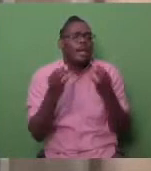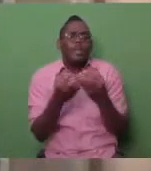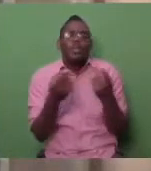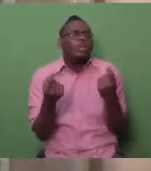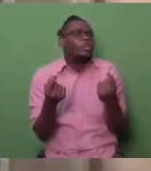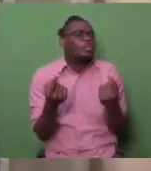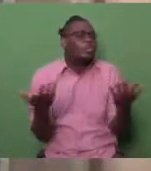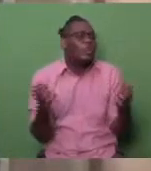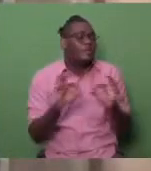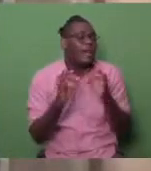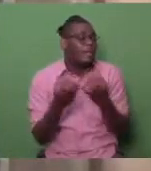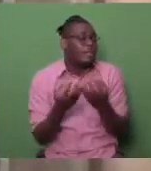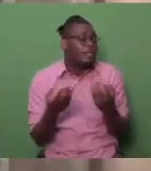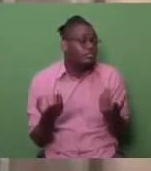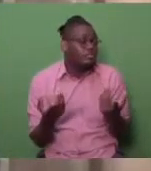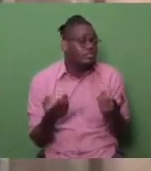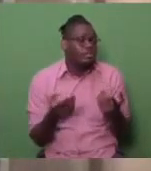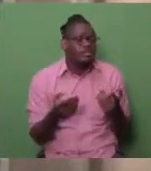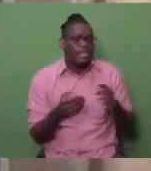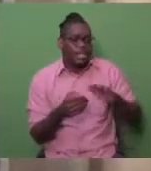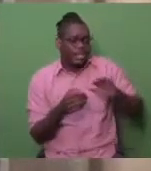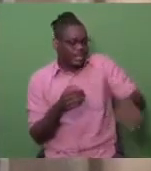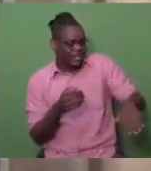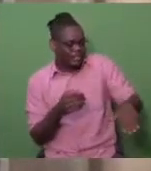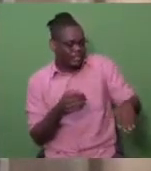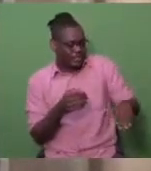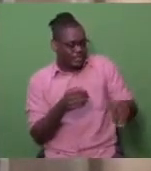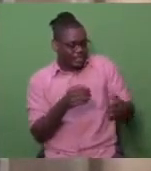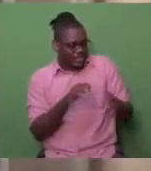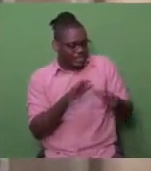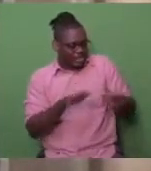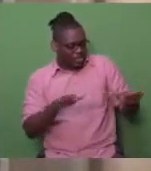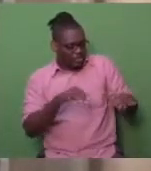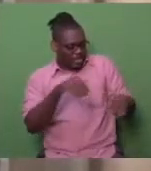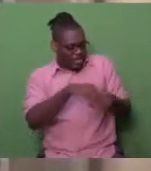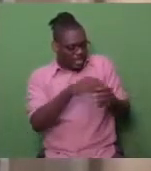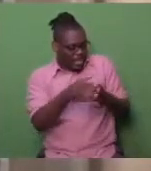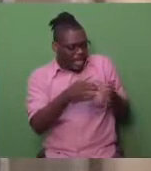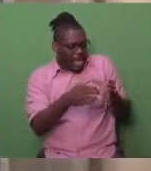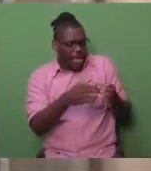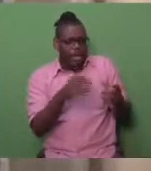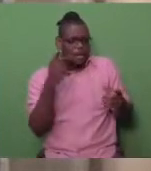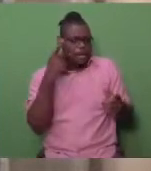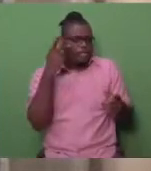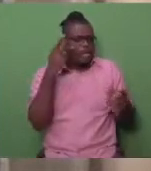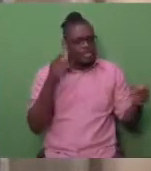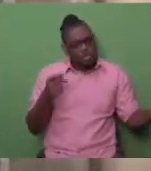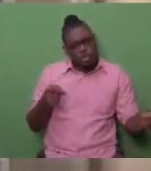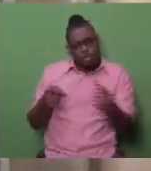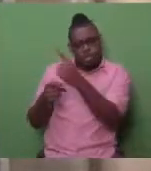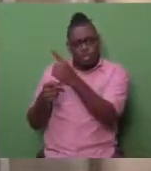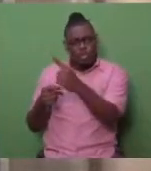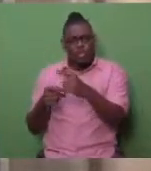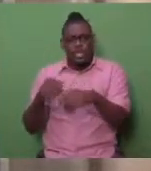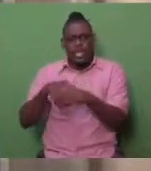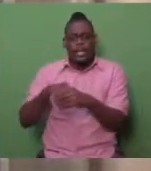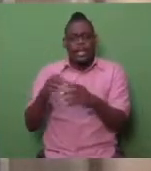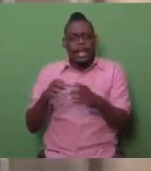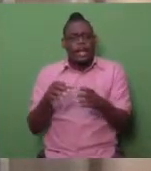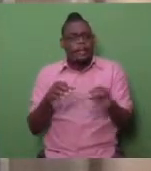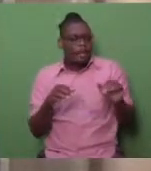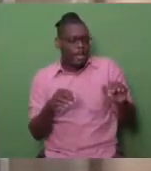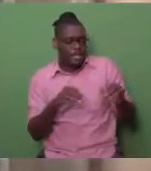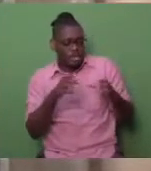car? And therefore, to open family entertainment places like cinemas and water parks makes no